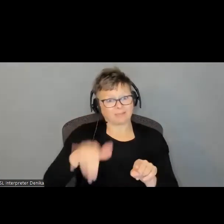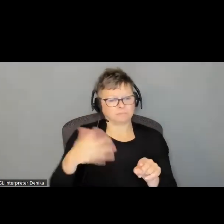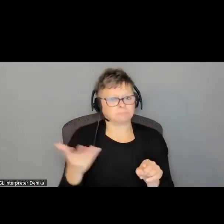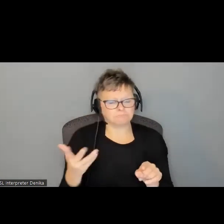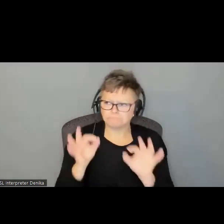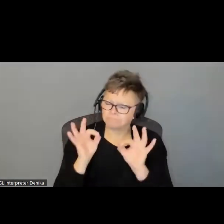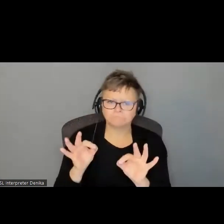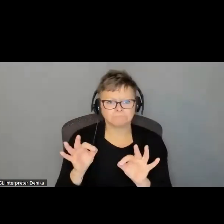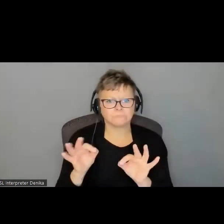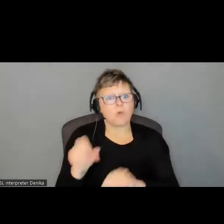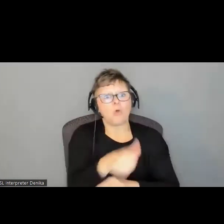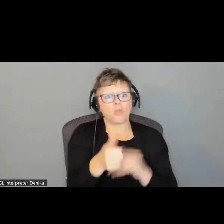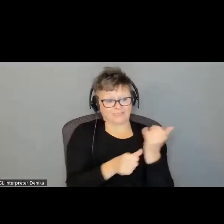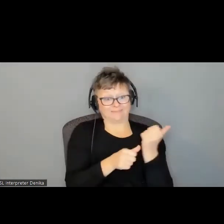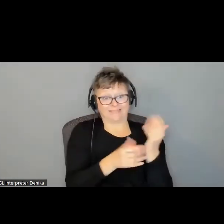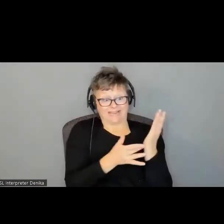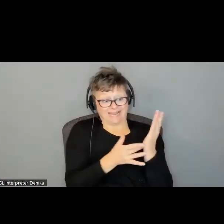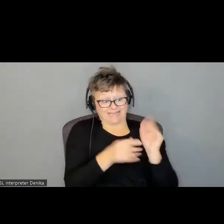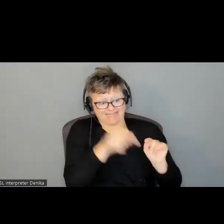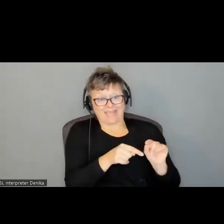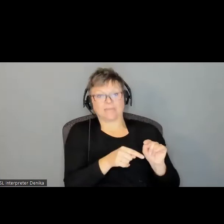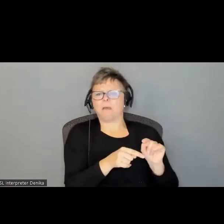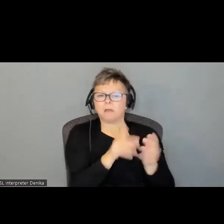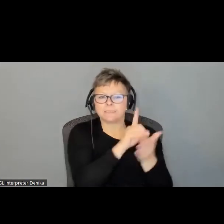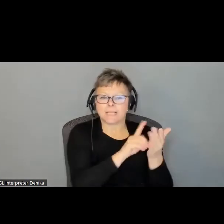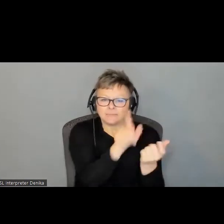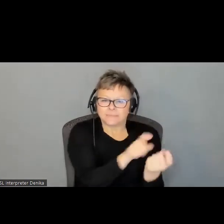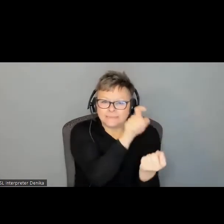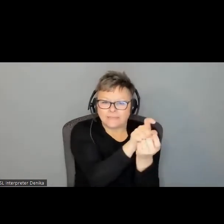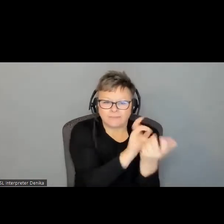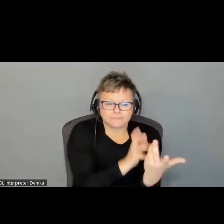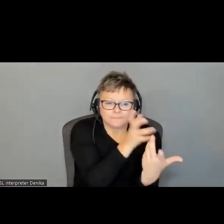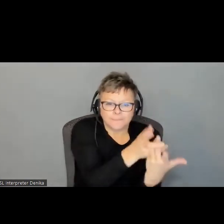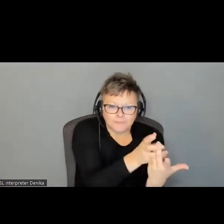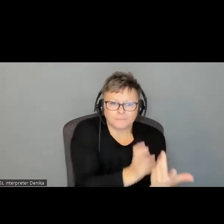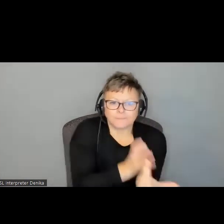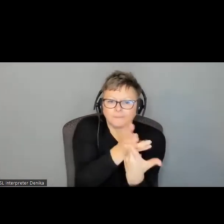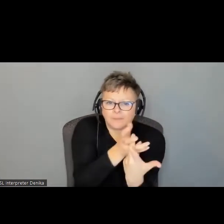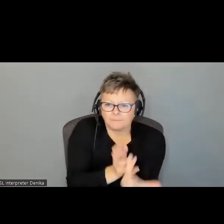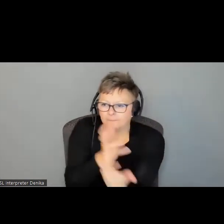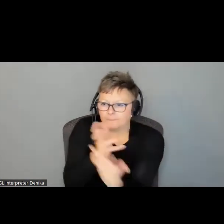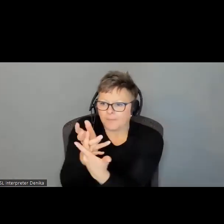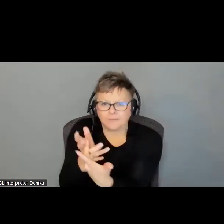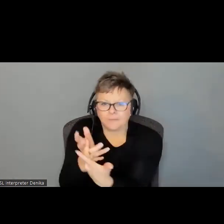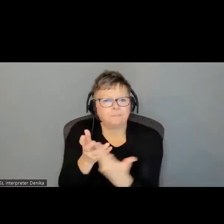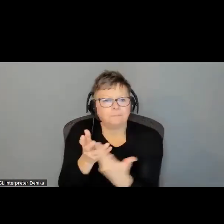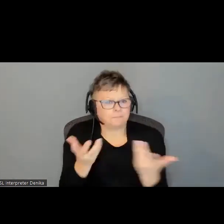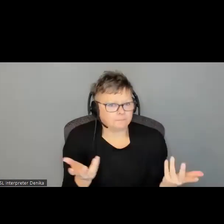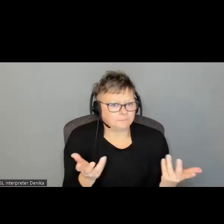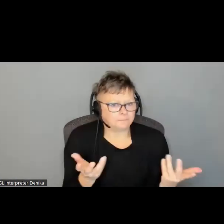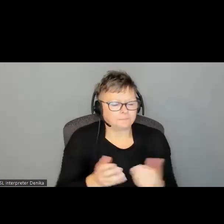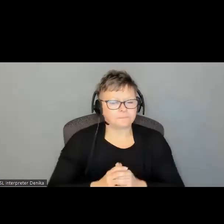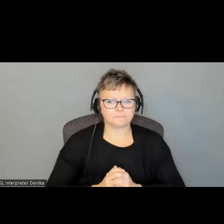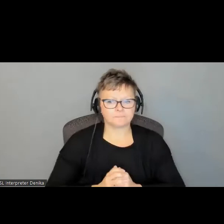technologies, designed specifically to address the needs of one or more groups of people with